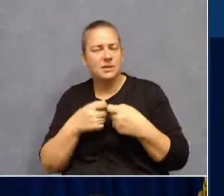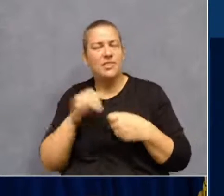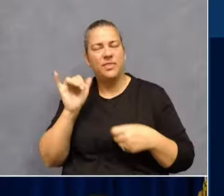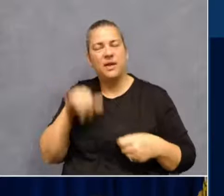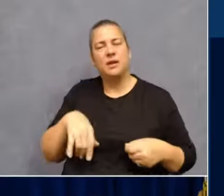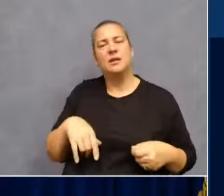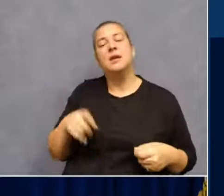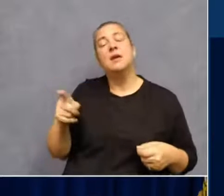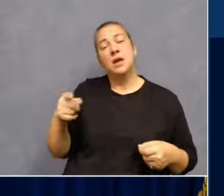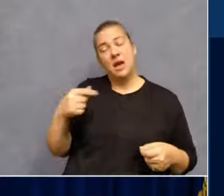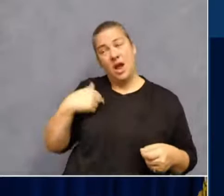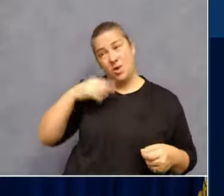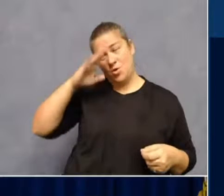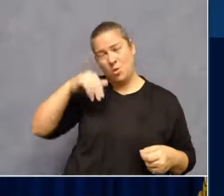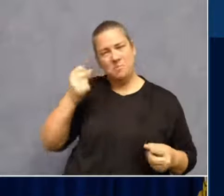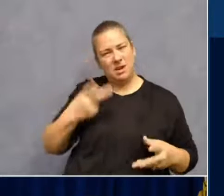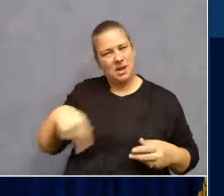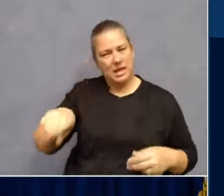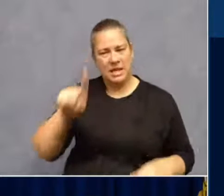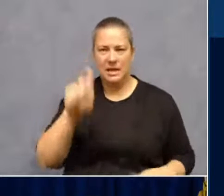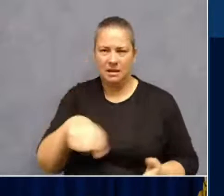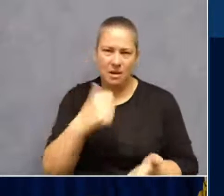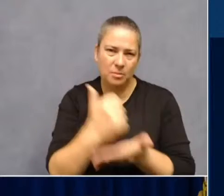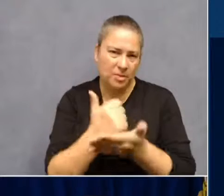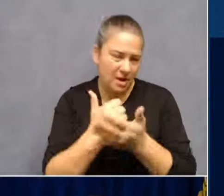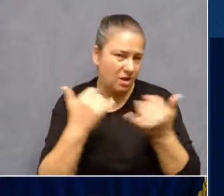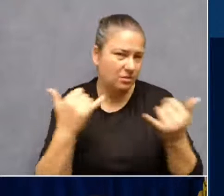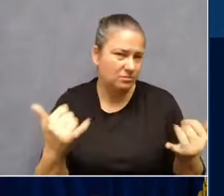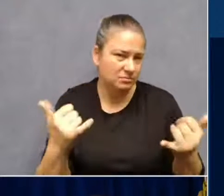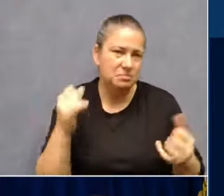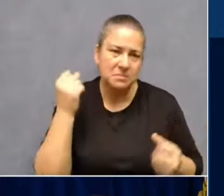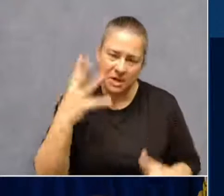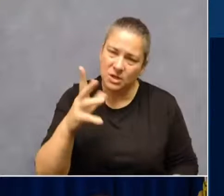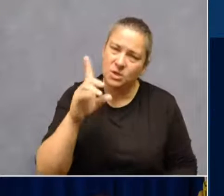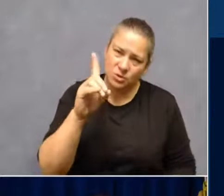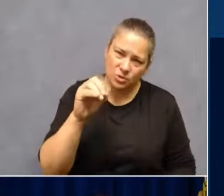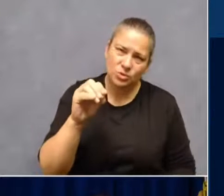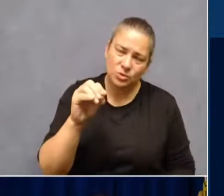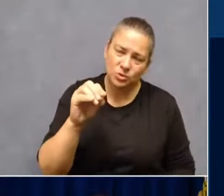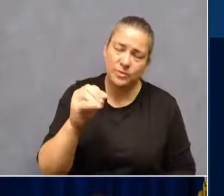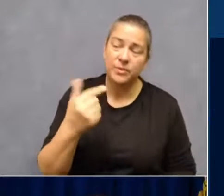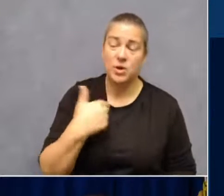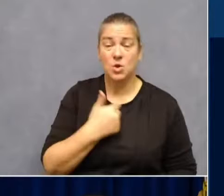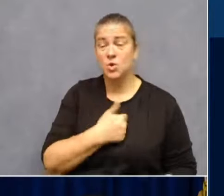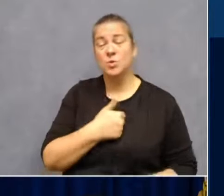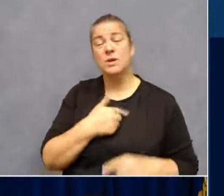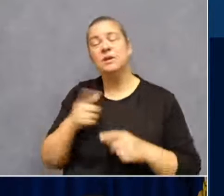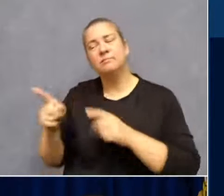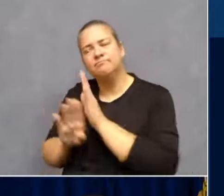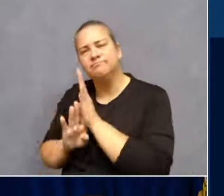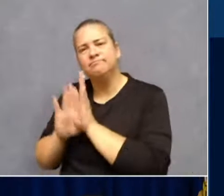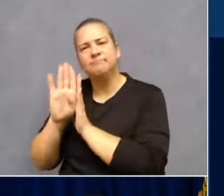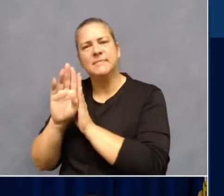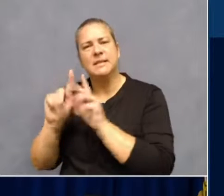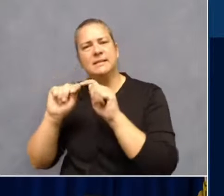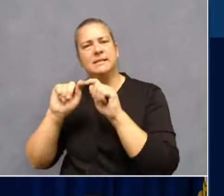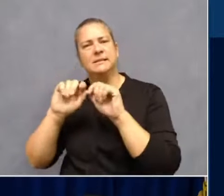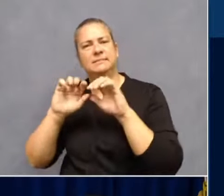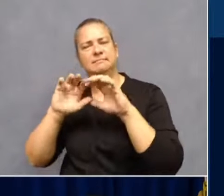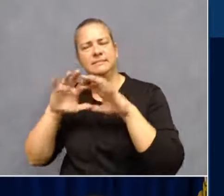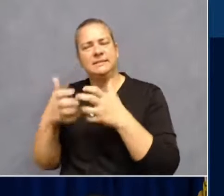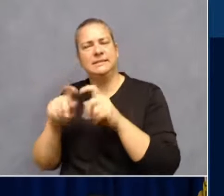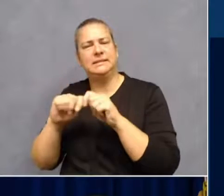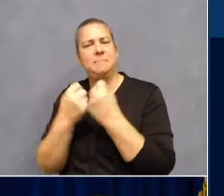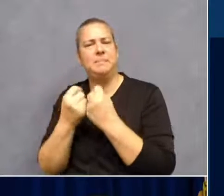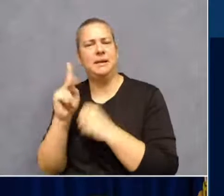help those that need help in this downturn. We created the Team Kentucky Fund to help our struggling families in